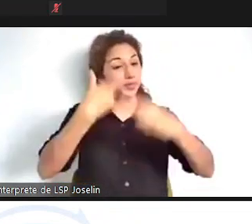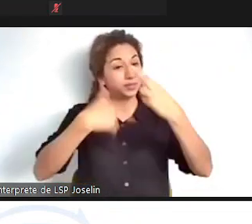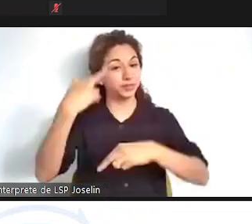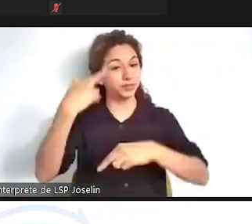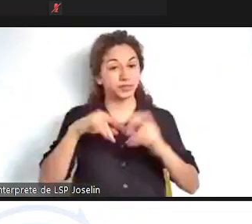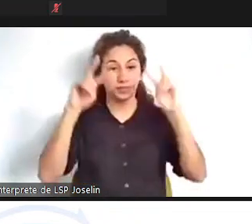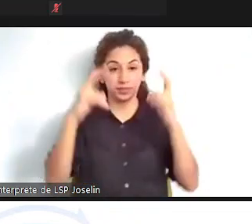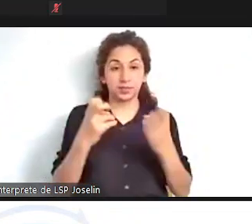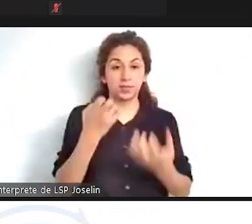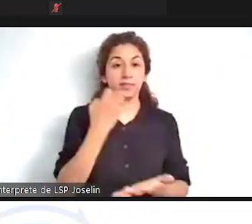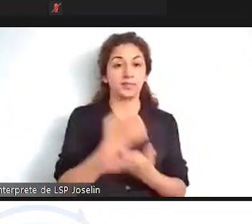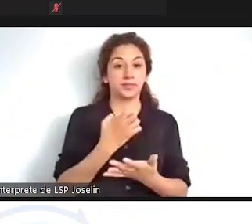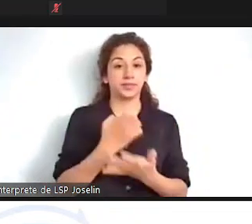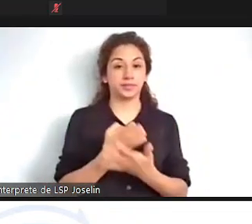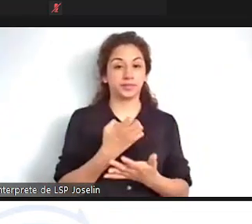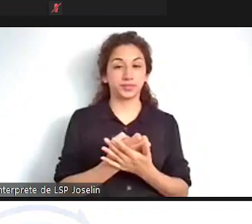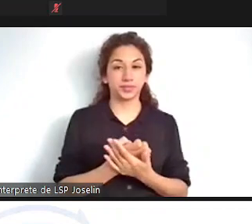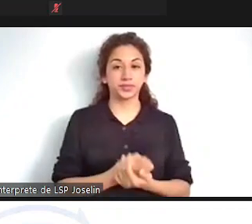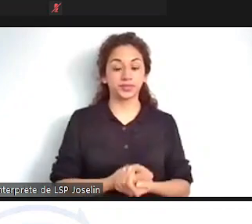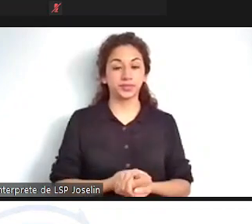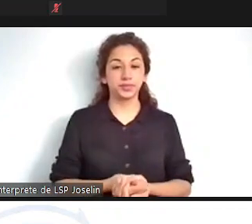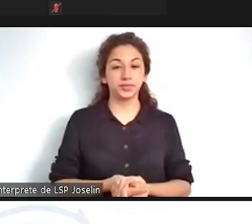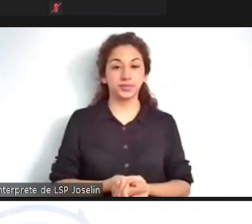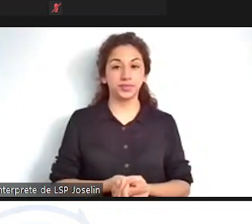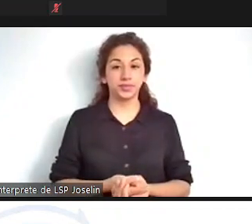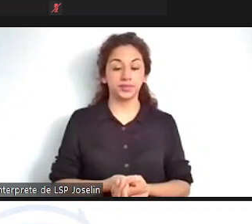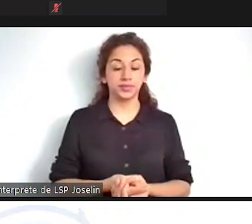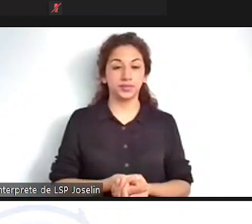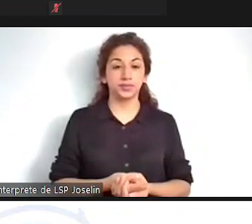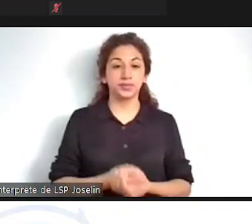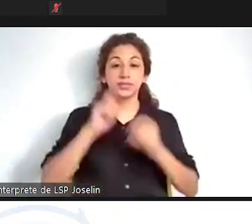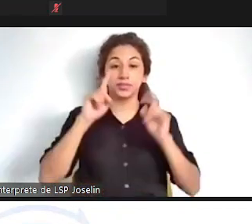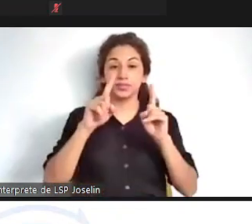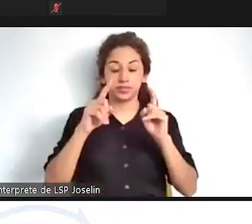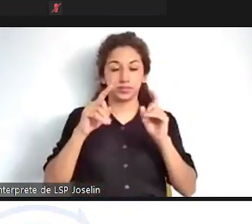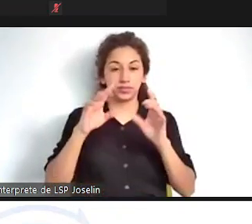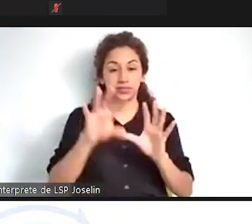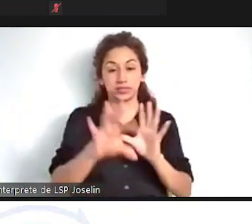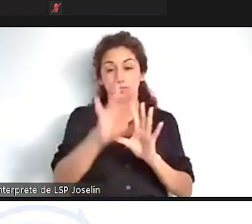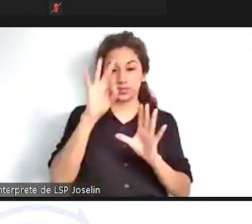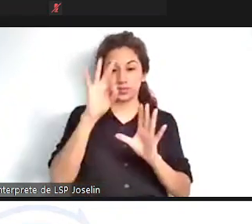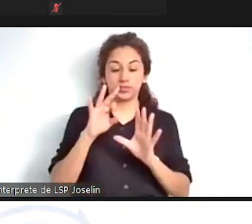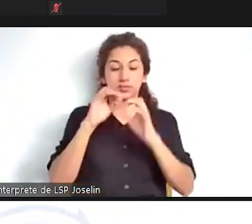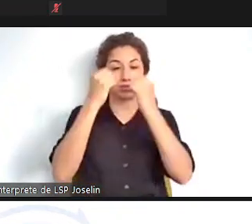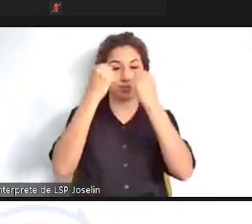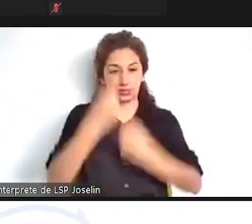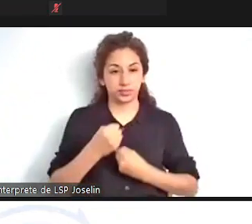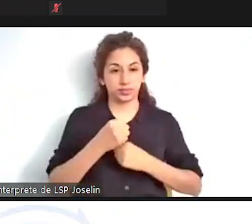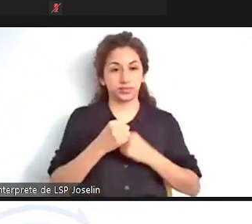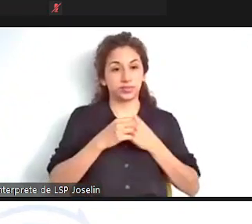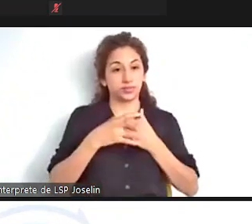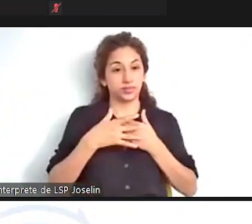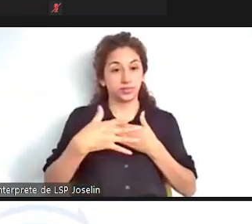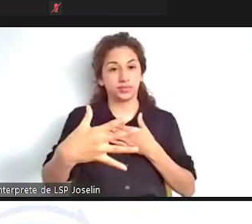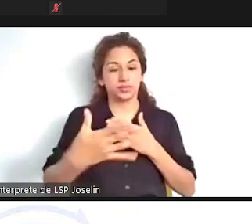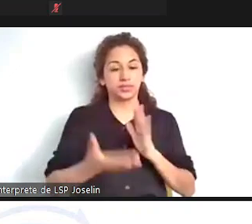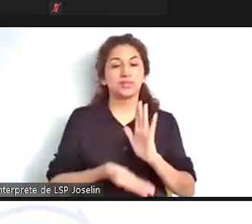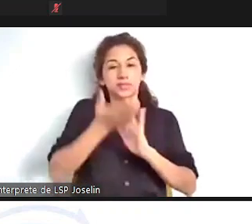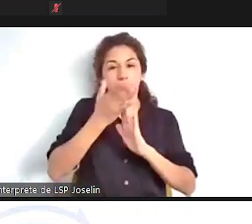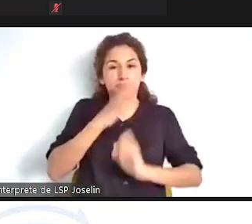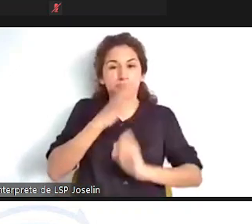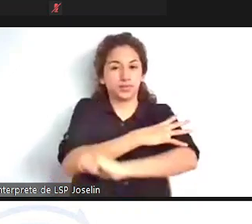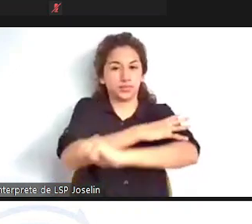calls to economic redress or the economic recovery is